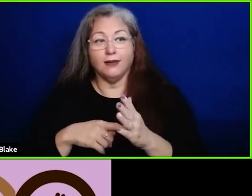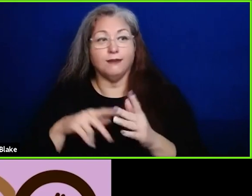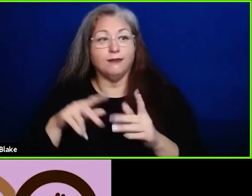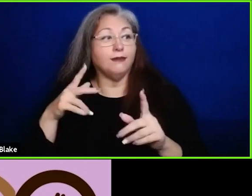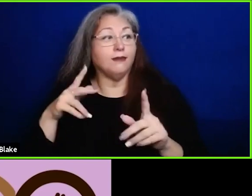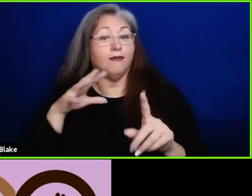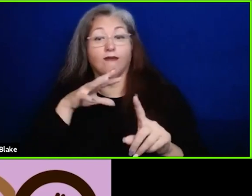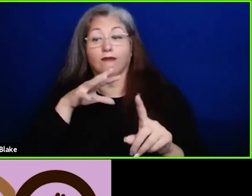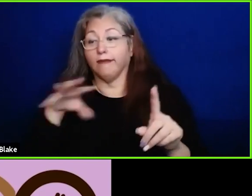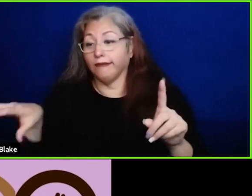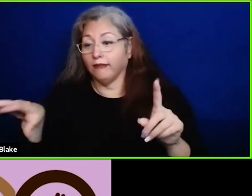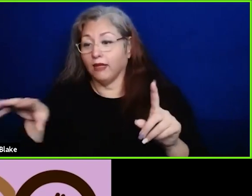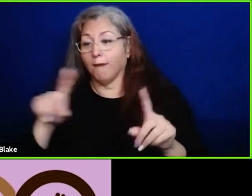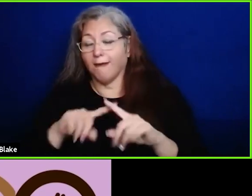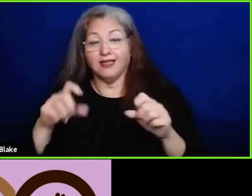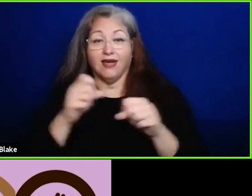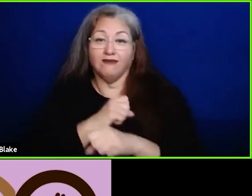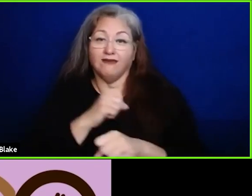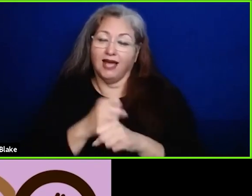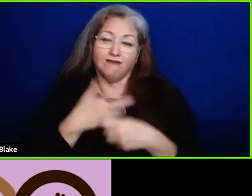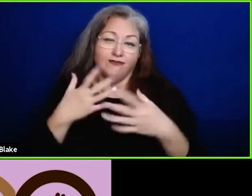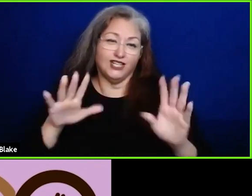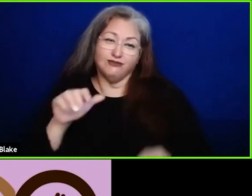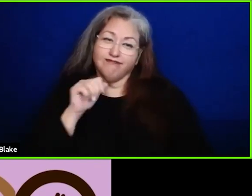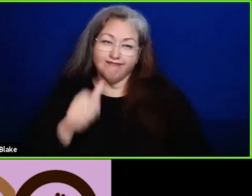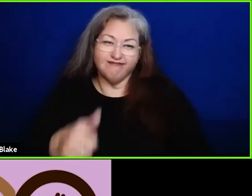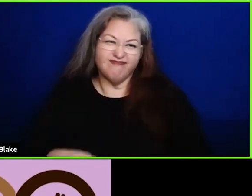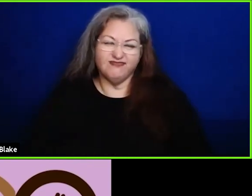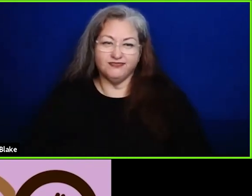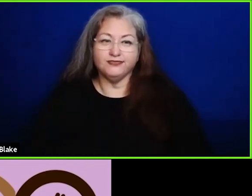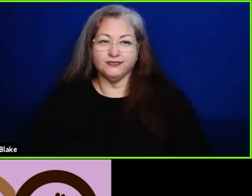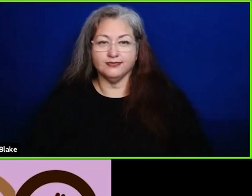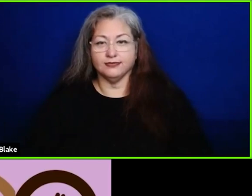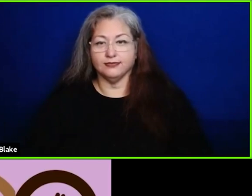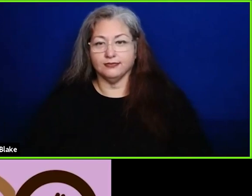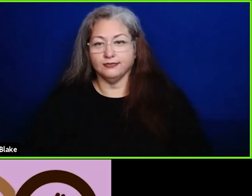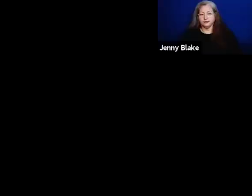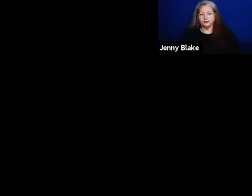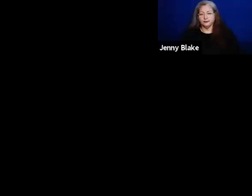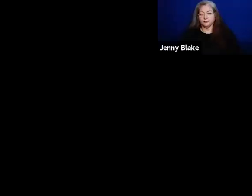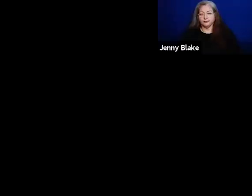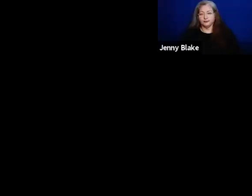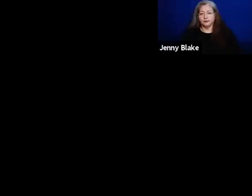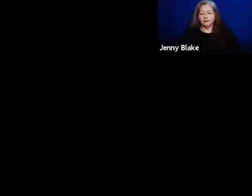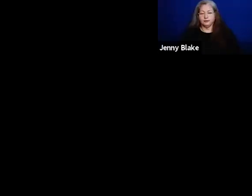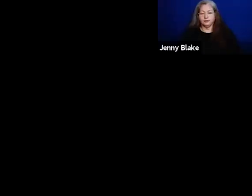there is not over. So we will,